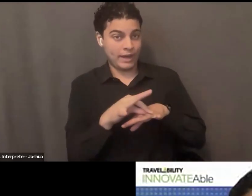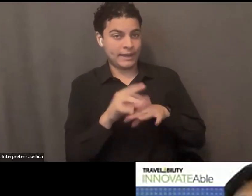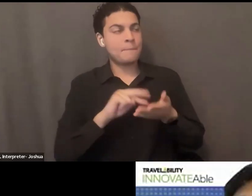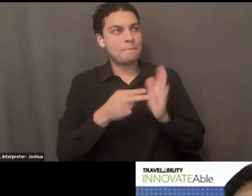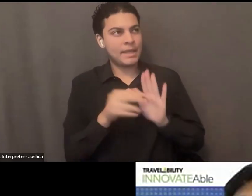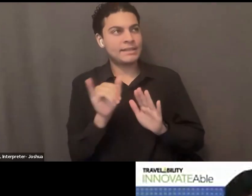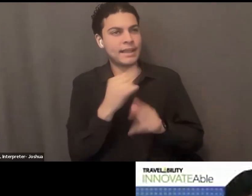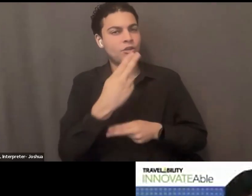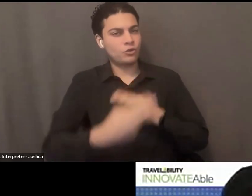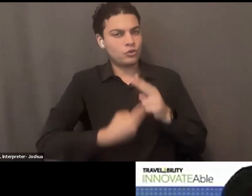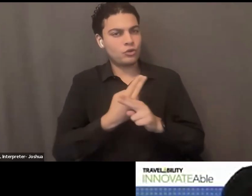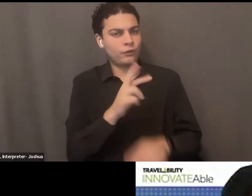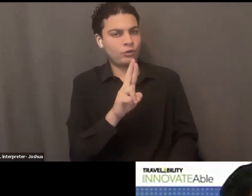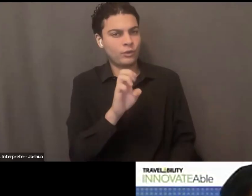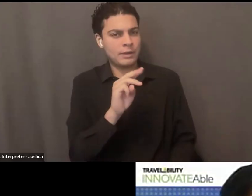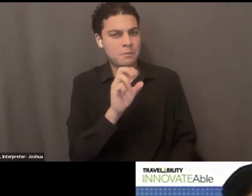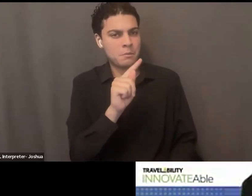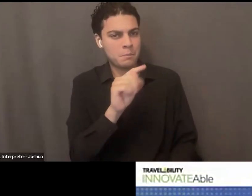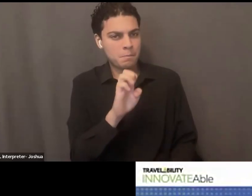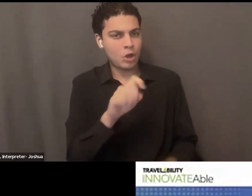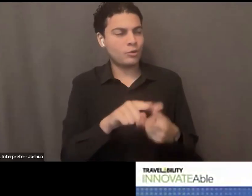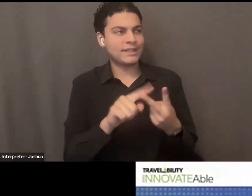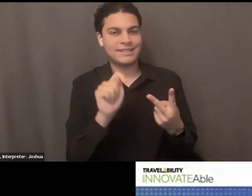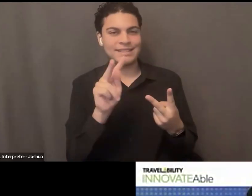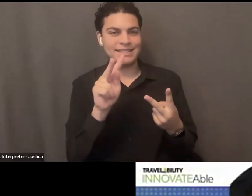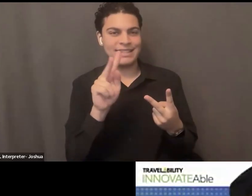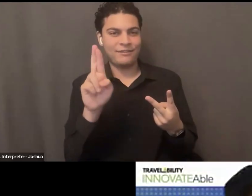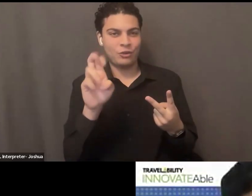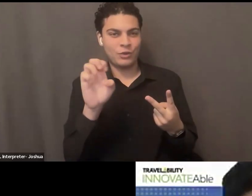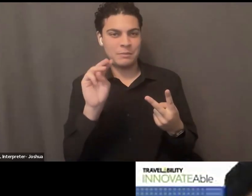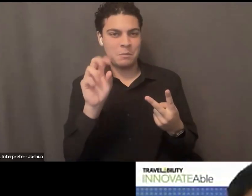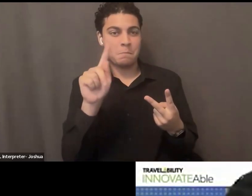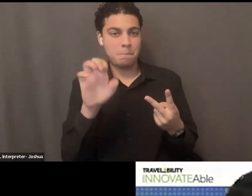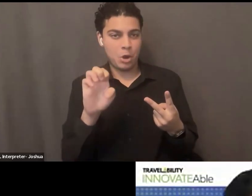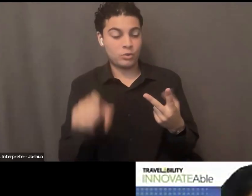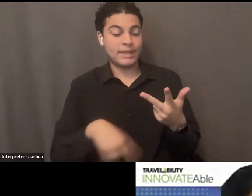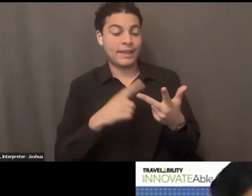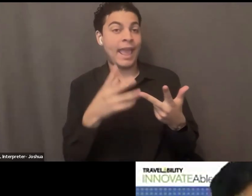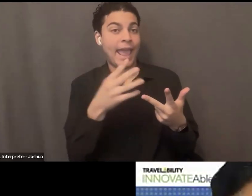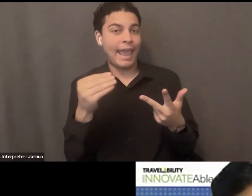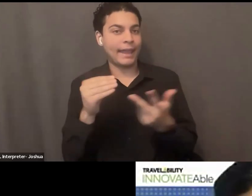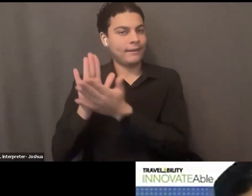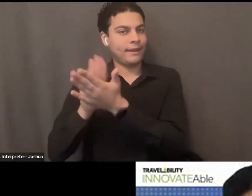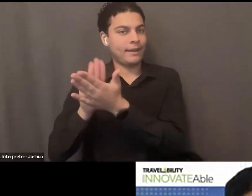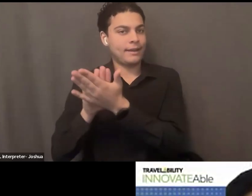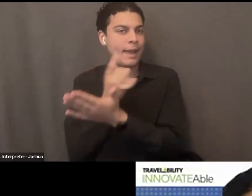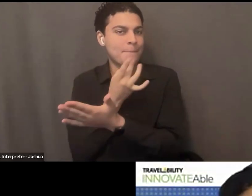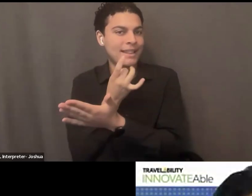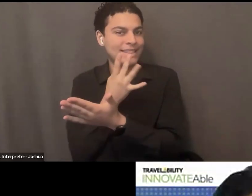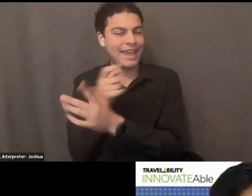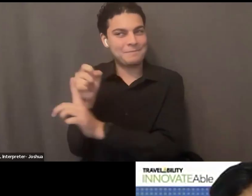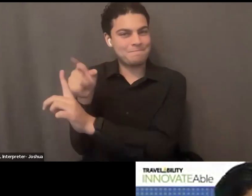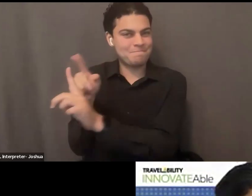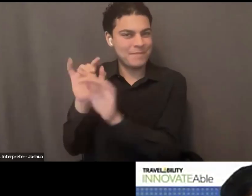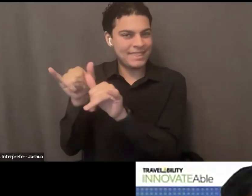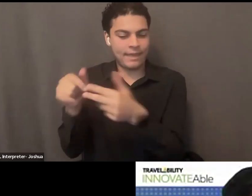sort of the modern version of the clapper, if you will. The main challenges with the clapper, if anyone here remembers the clapper, that is, the